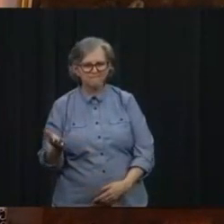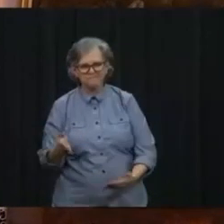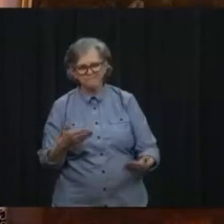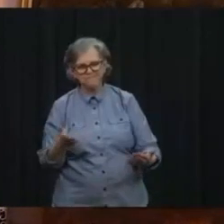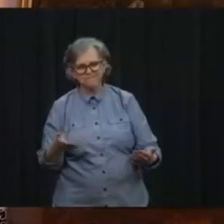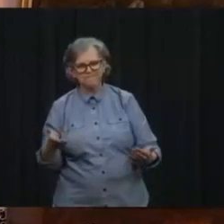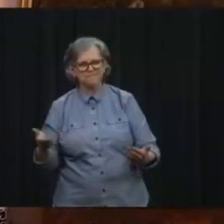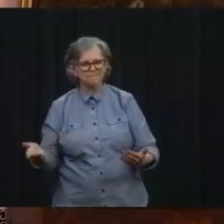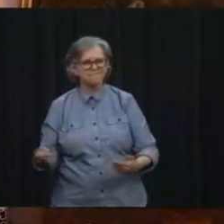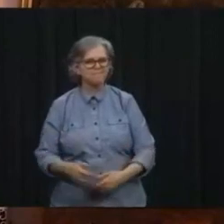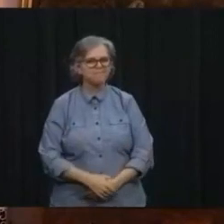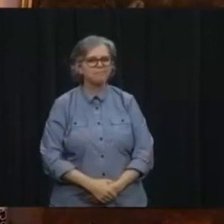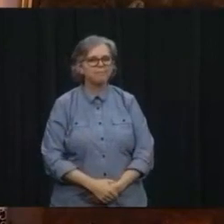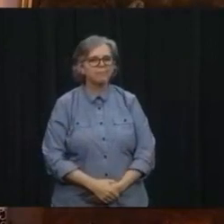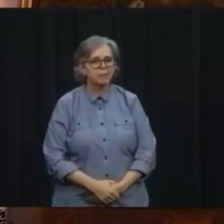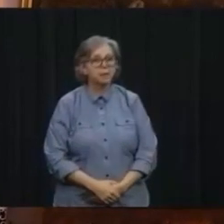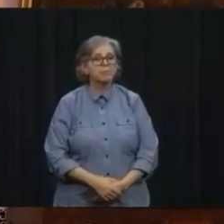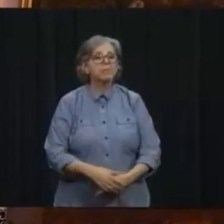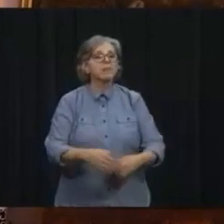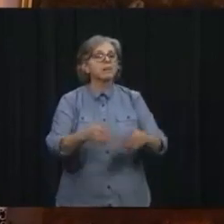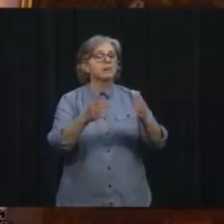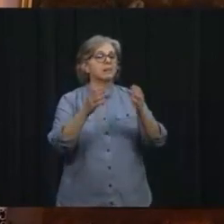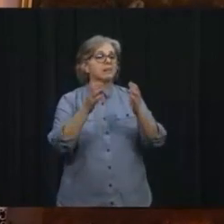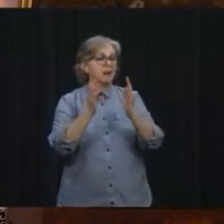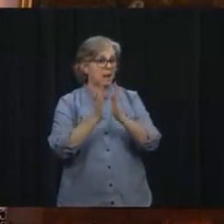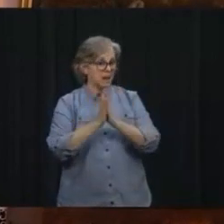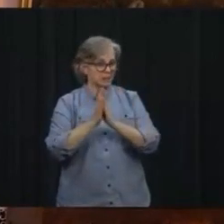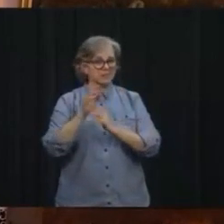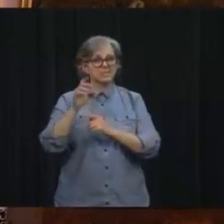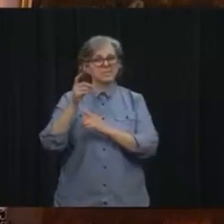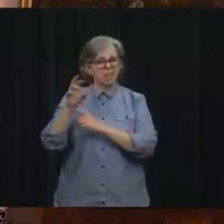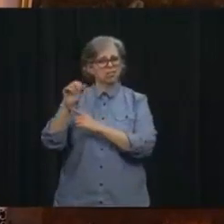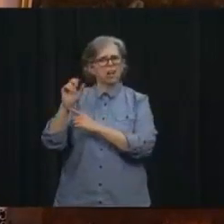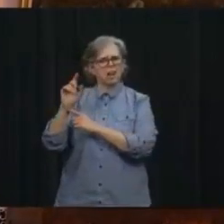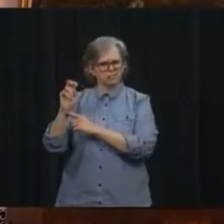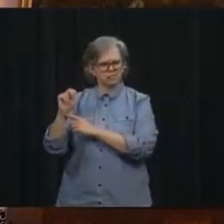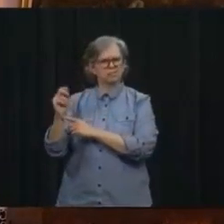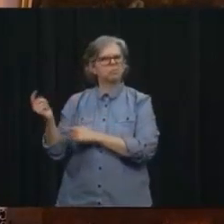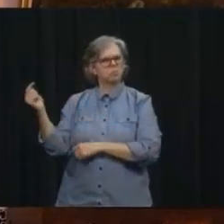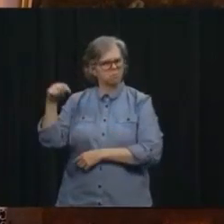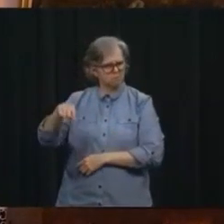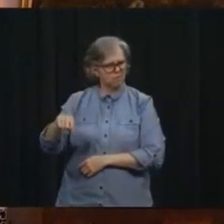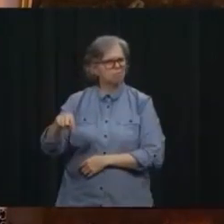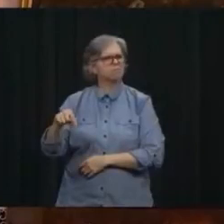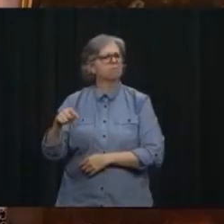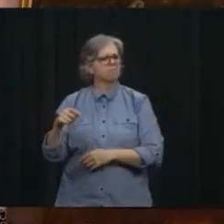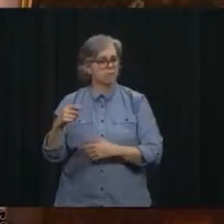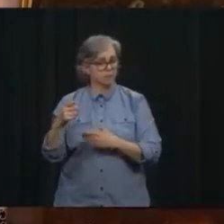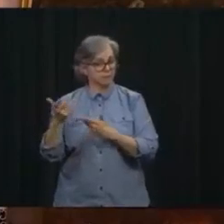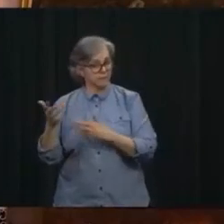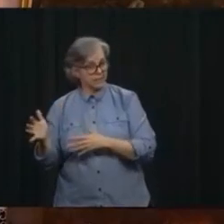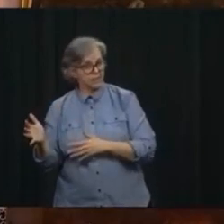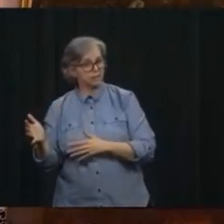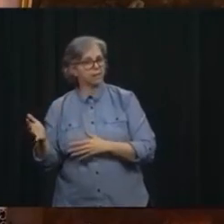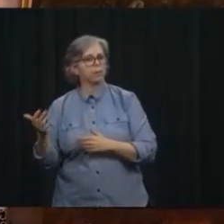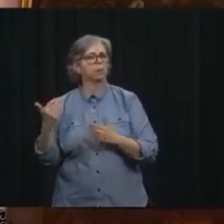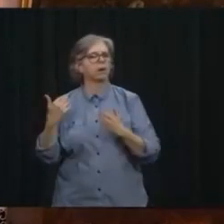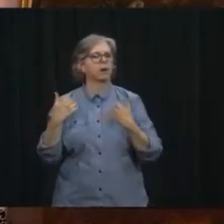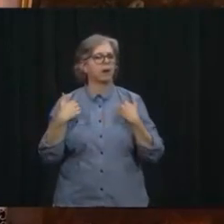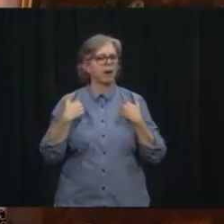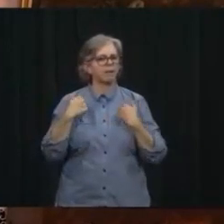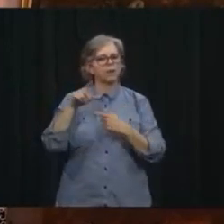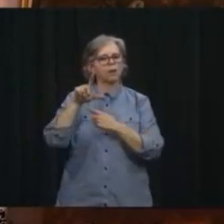remain grateful to the providers and to direct support professionals for rising to this challenge and for their commitment to